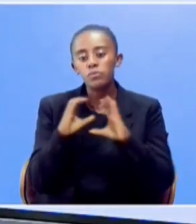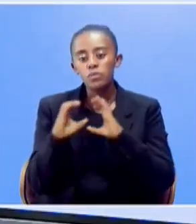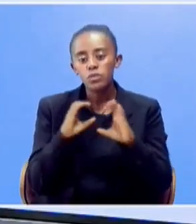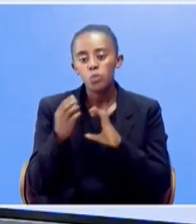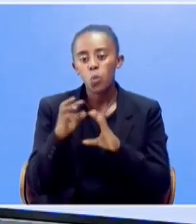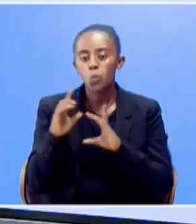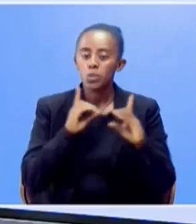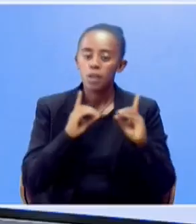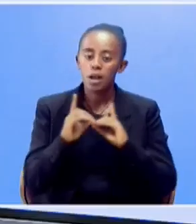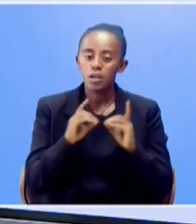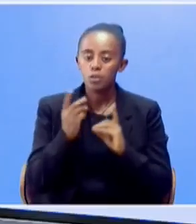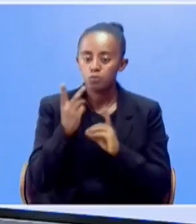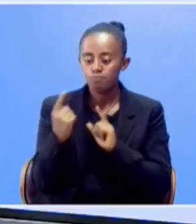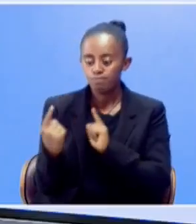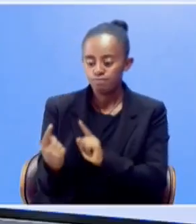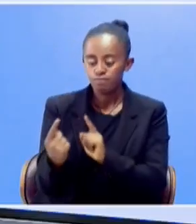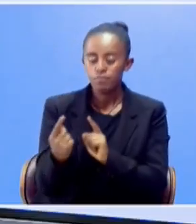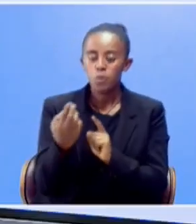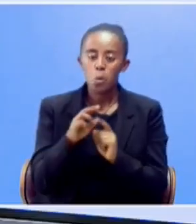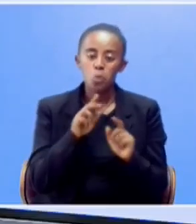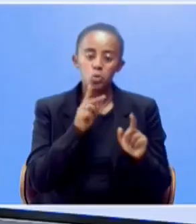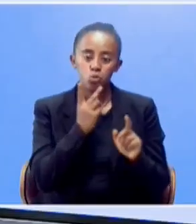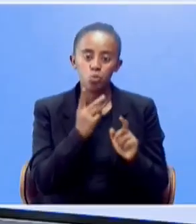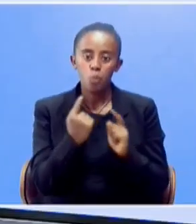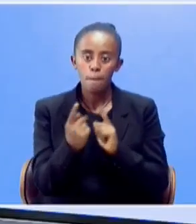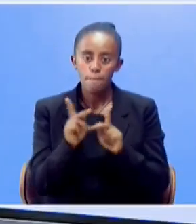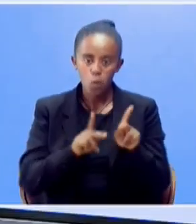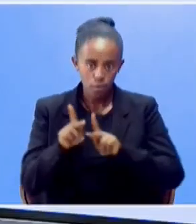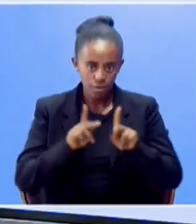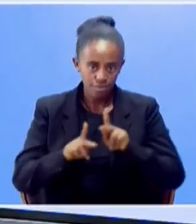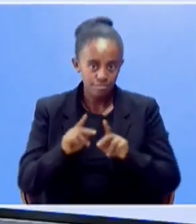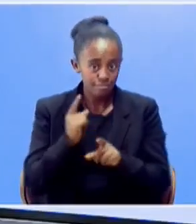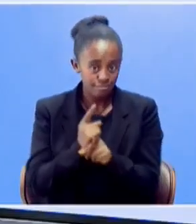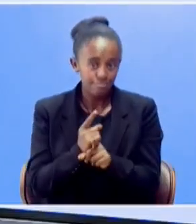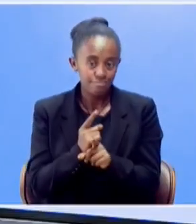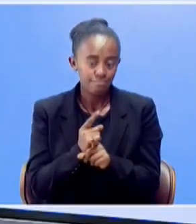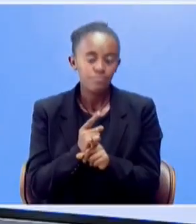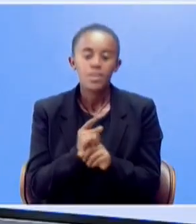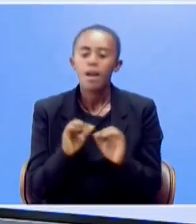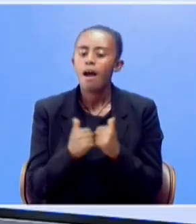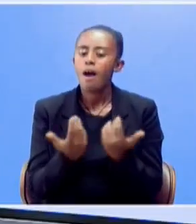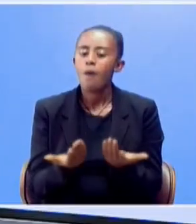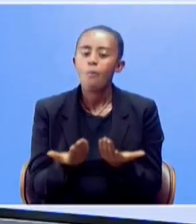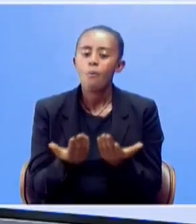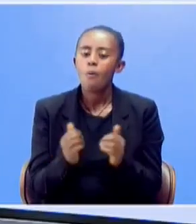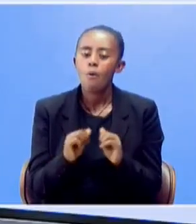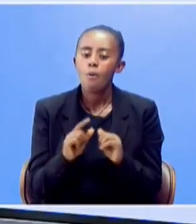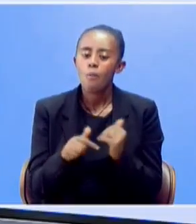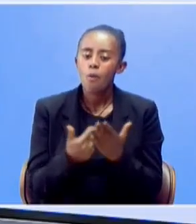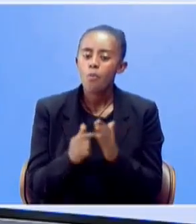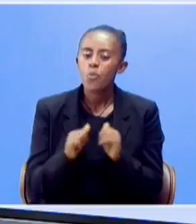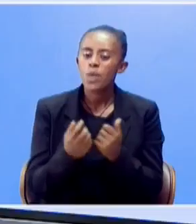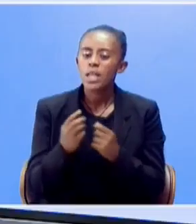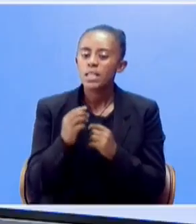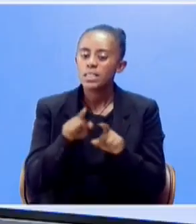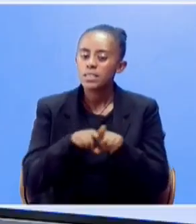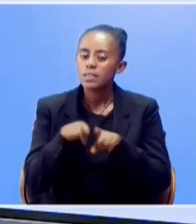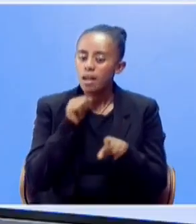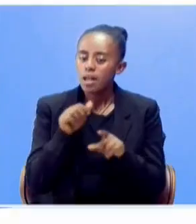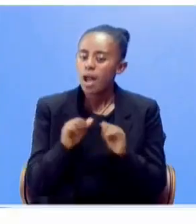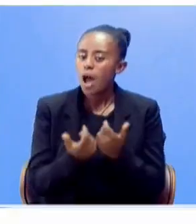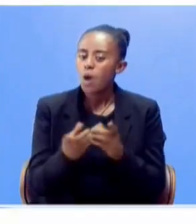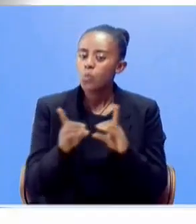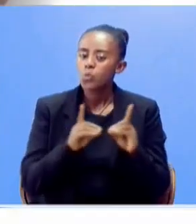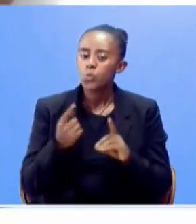dialogue between two students or two people, right? Yeah. How about the way we disagree? How do we